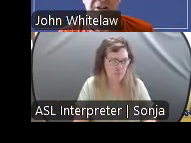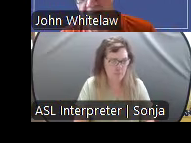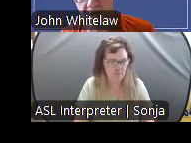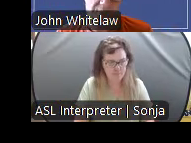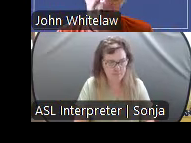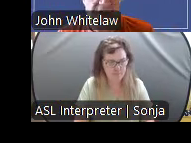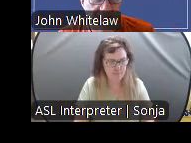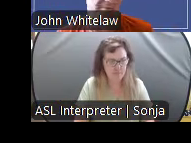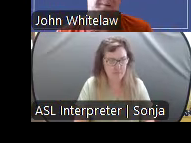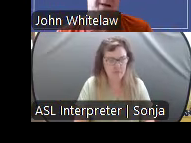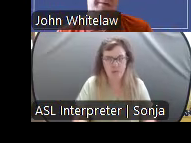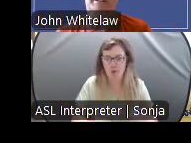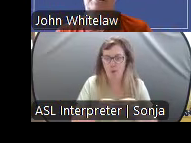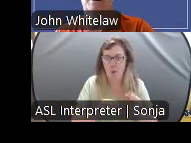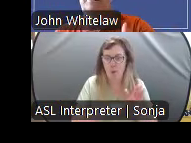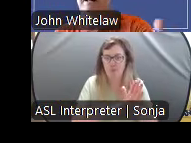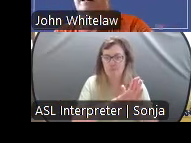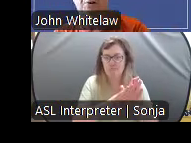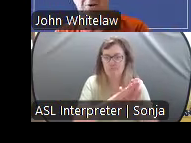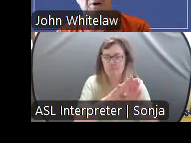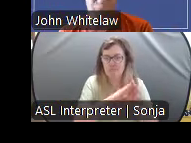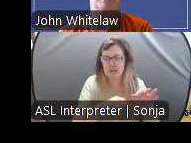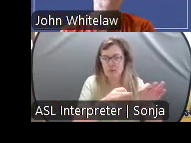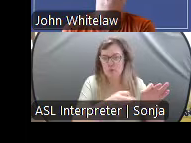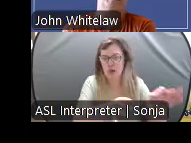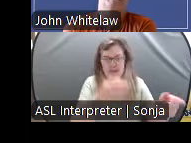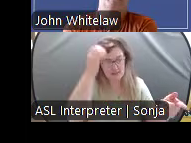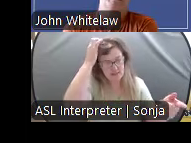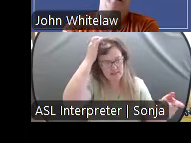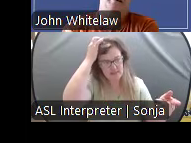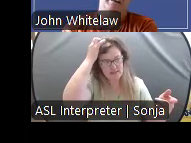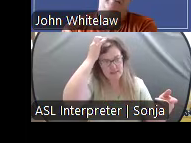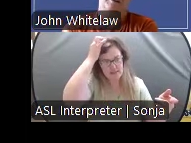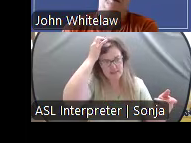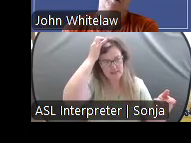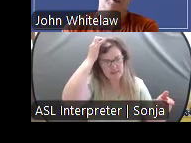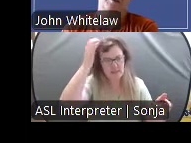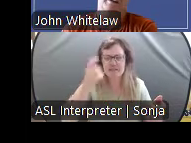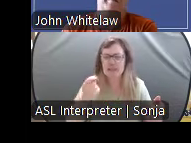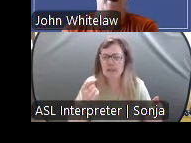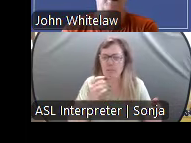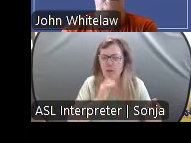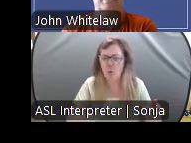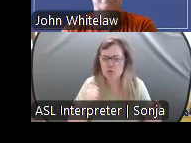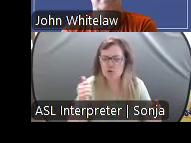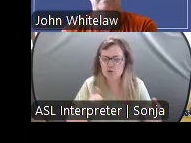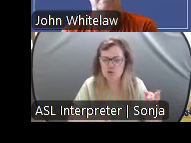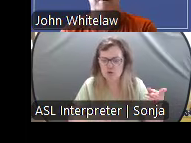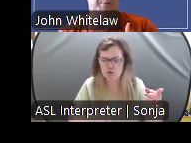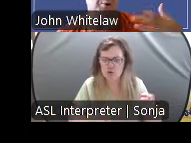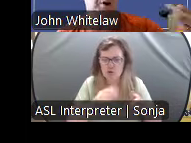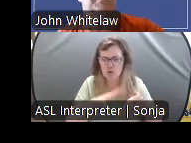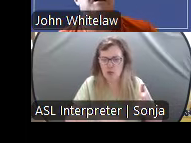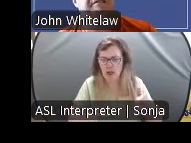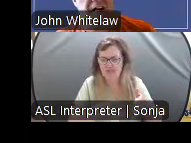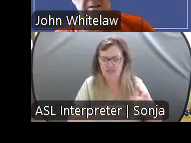the longer you wait, the more you get. And this is a slightly older one because it was when, for those folks who are a little bit older than